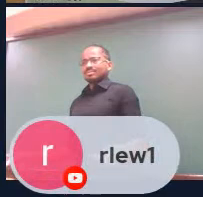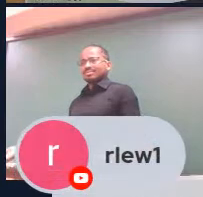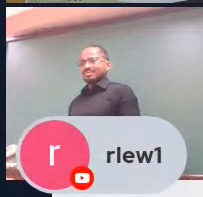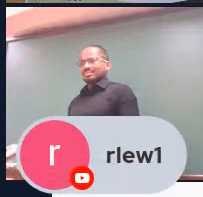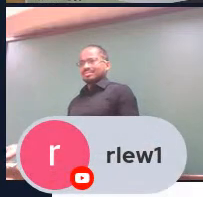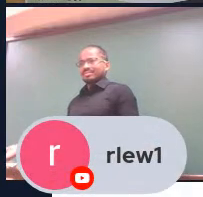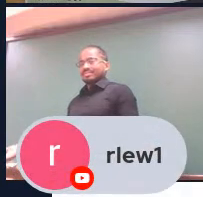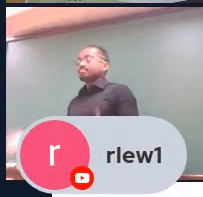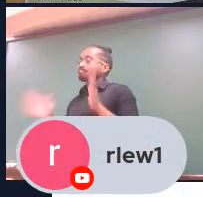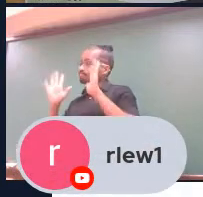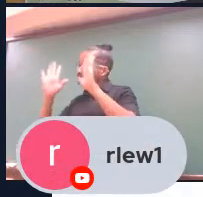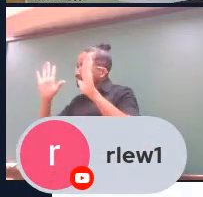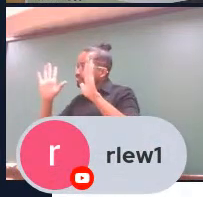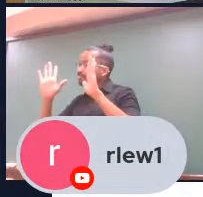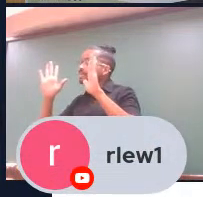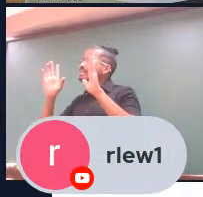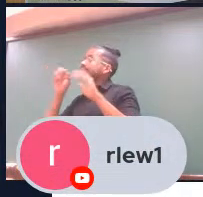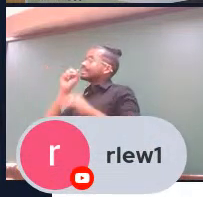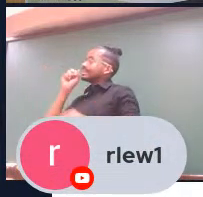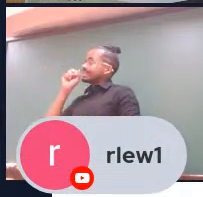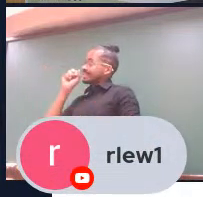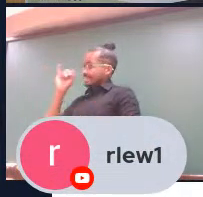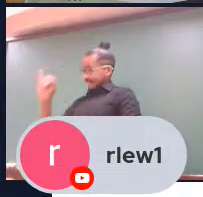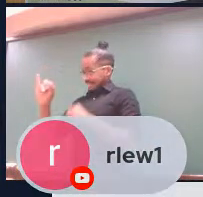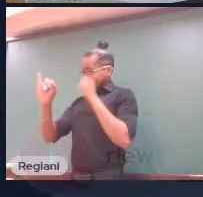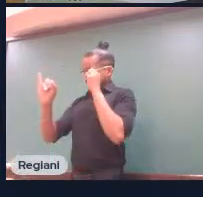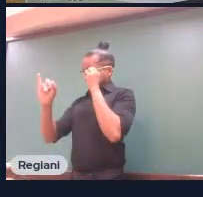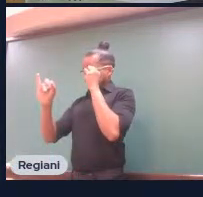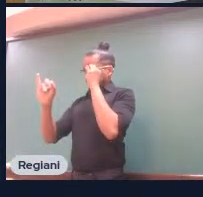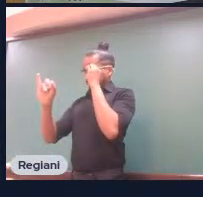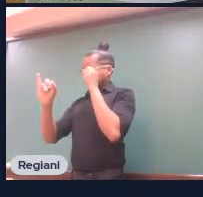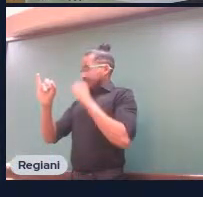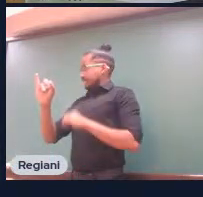do mais, se nós queremos